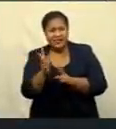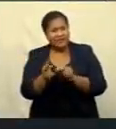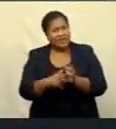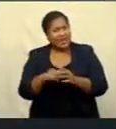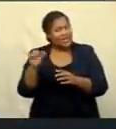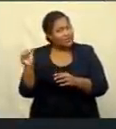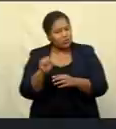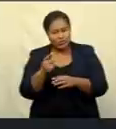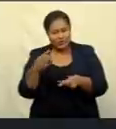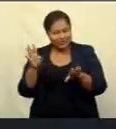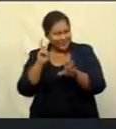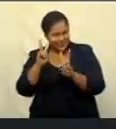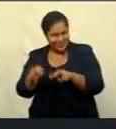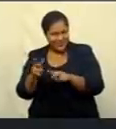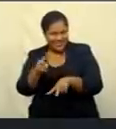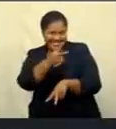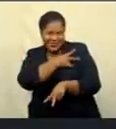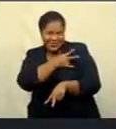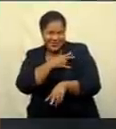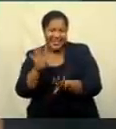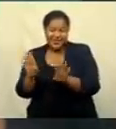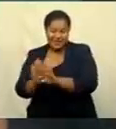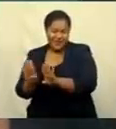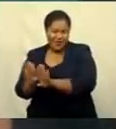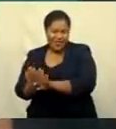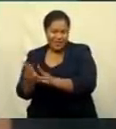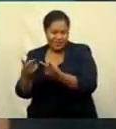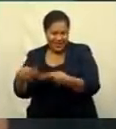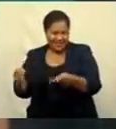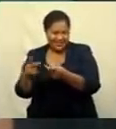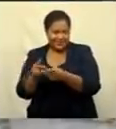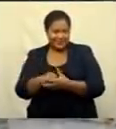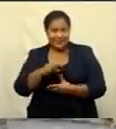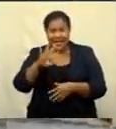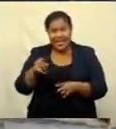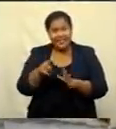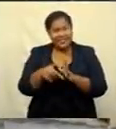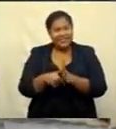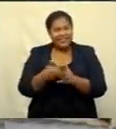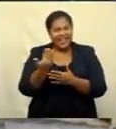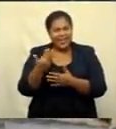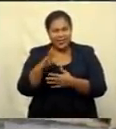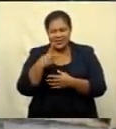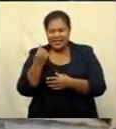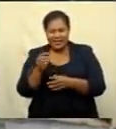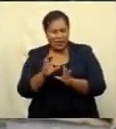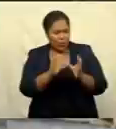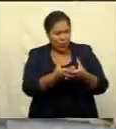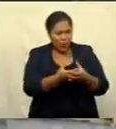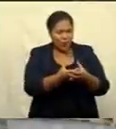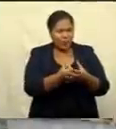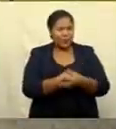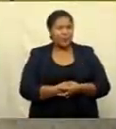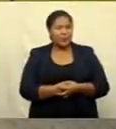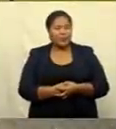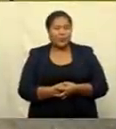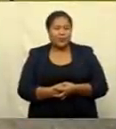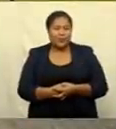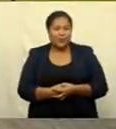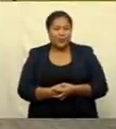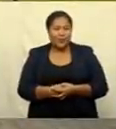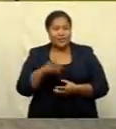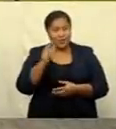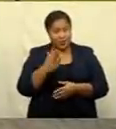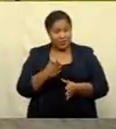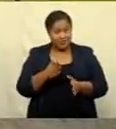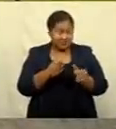lockdown. Every day we take the section group, eh? All this side here